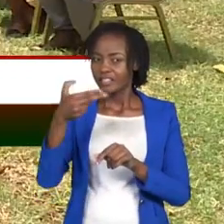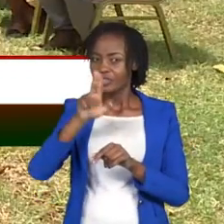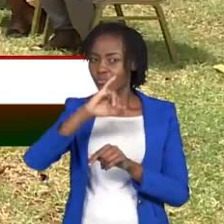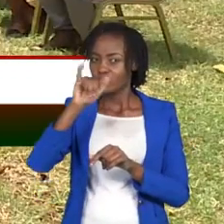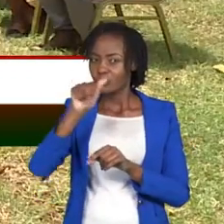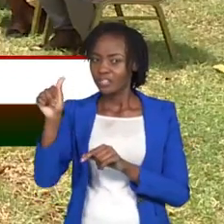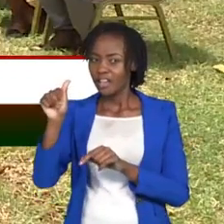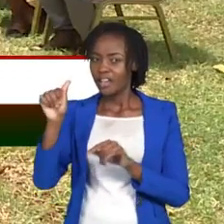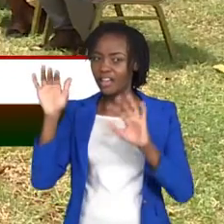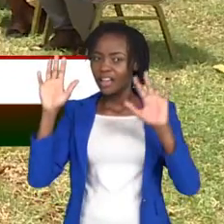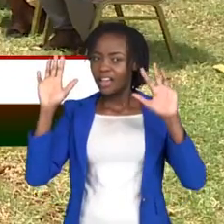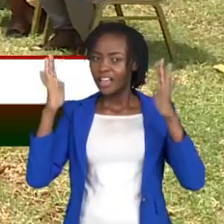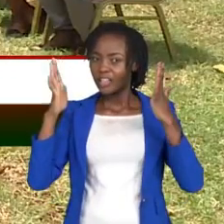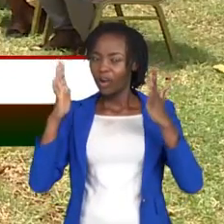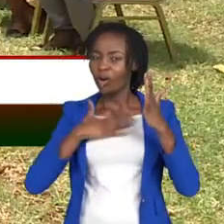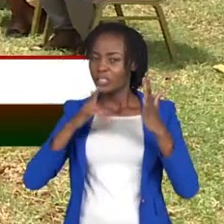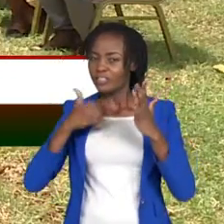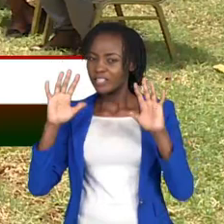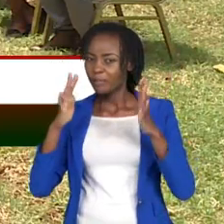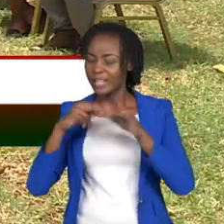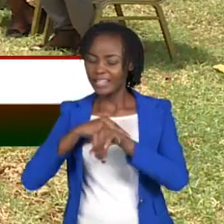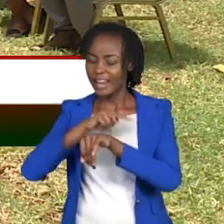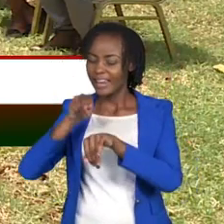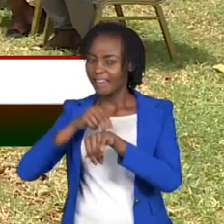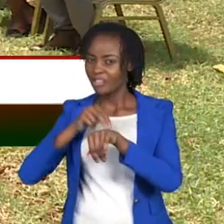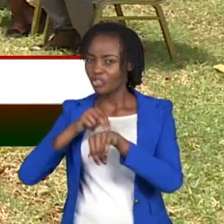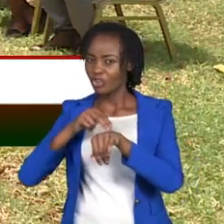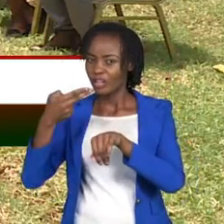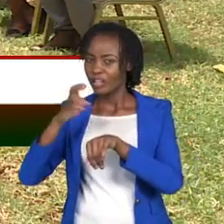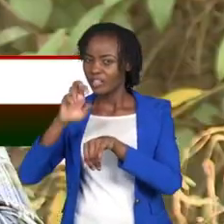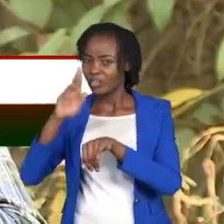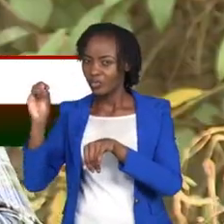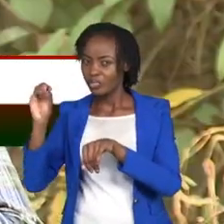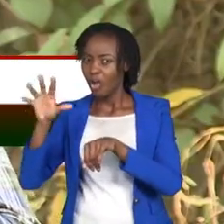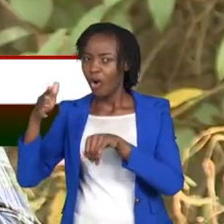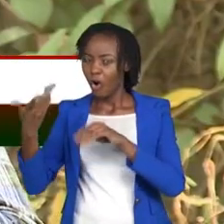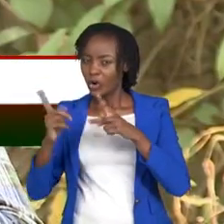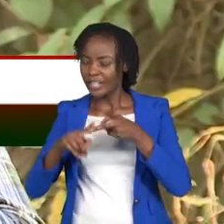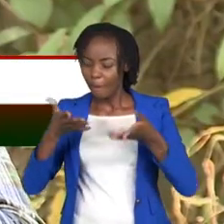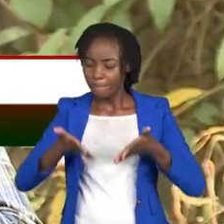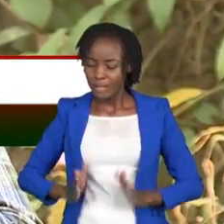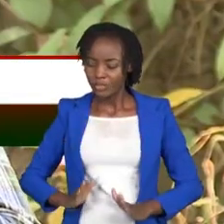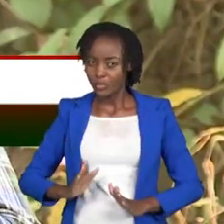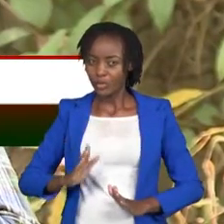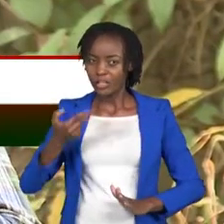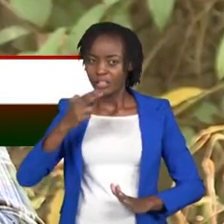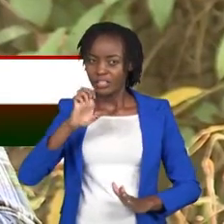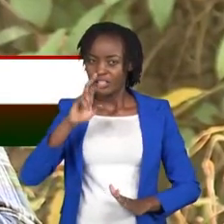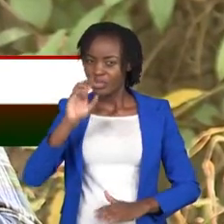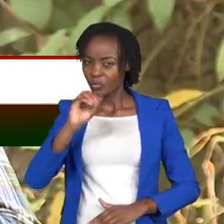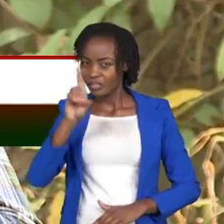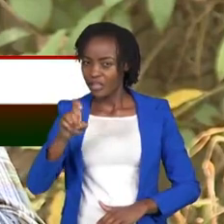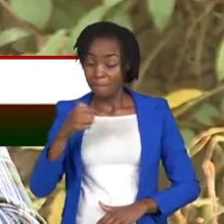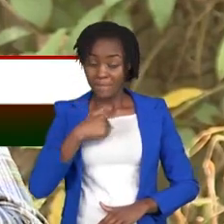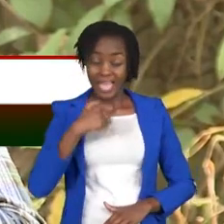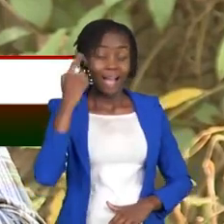Celebrating heroes. What's your understanding? In my understanding, it's national heroes. Mm-hmm. Those who made strides